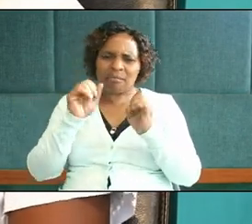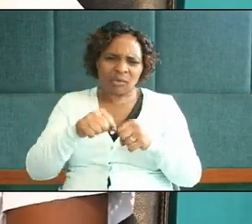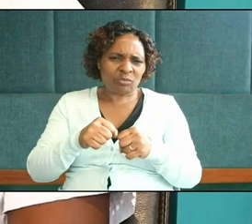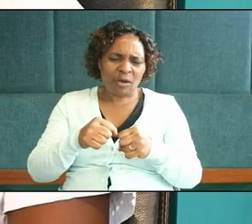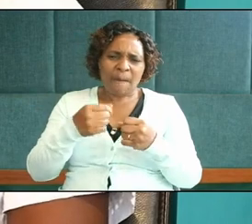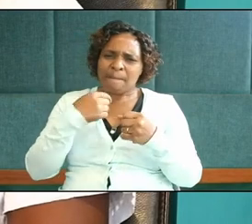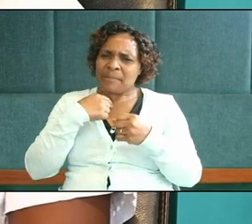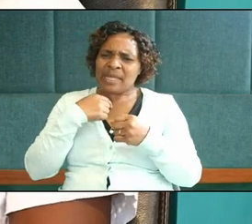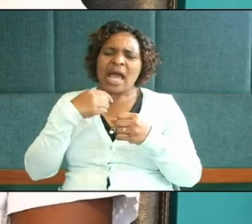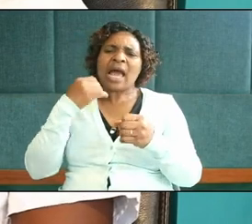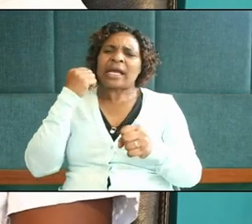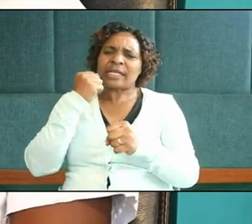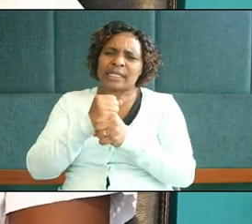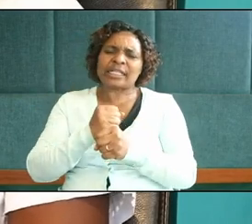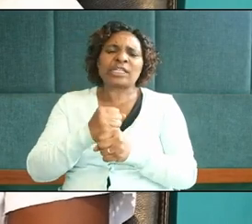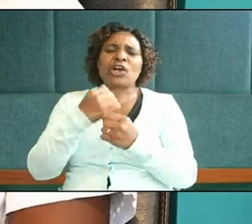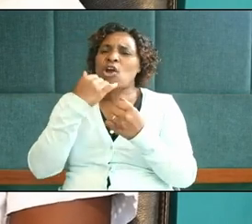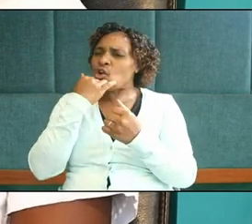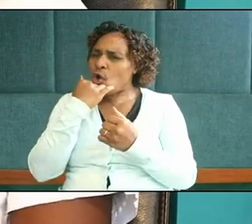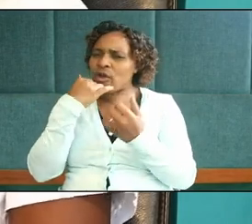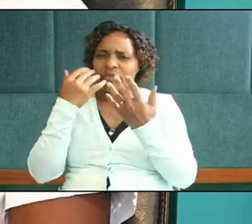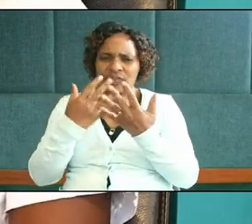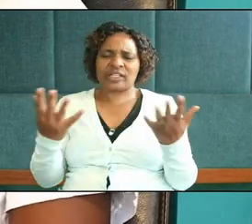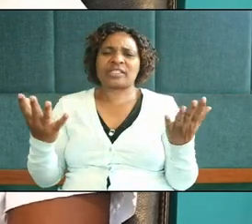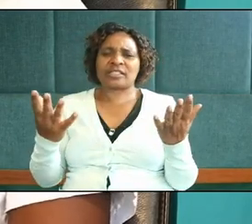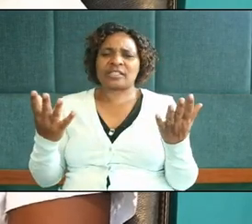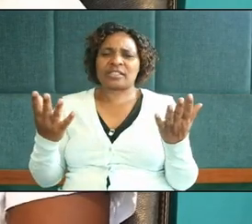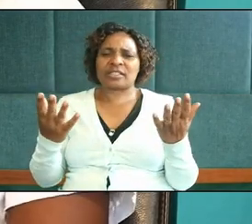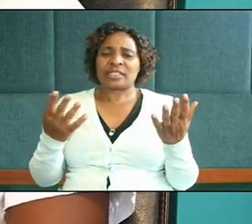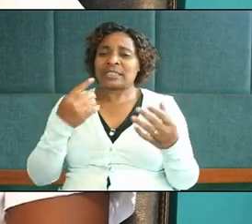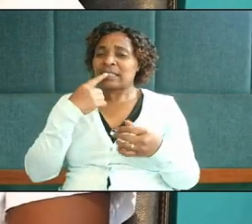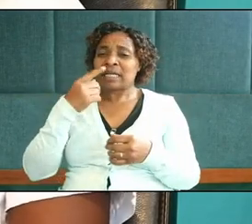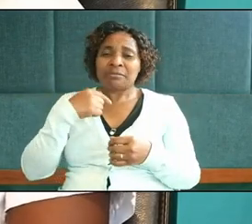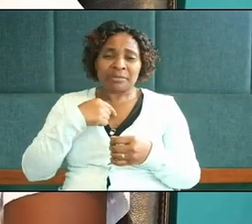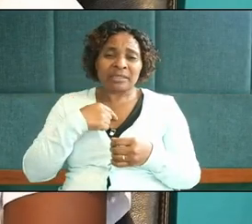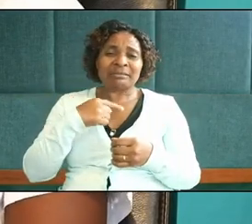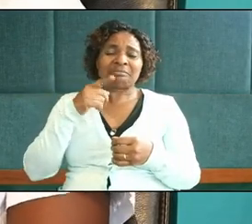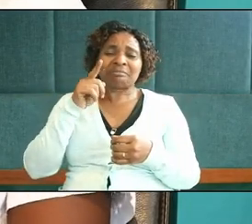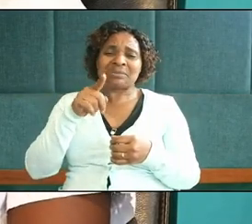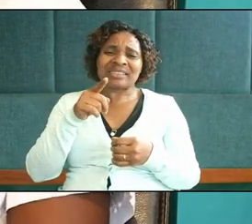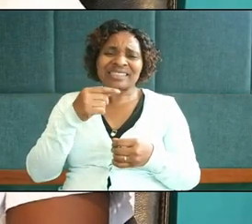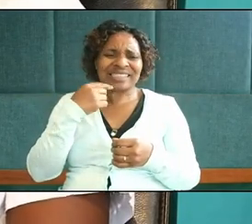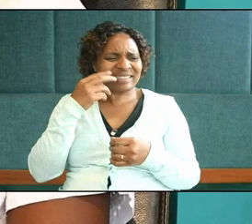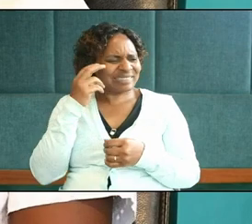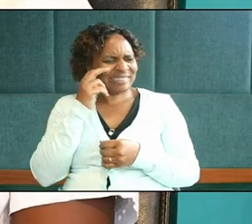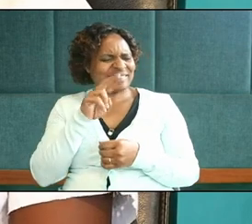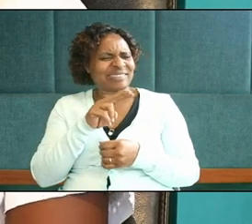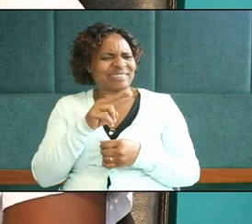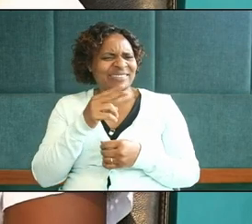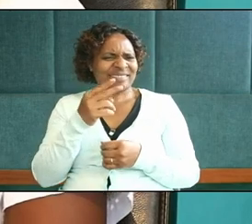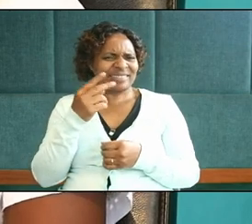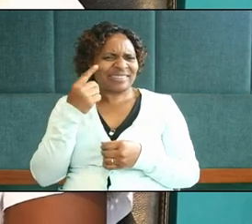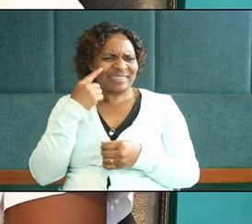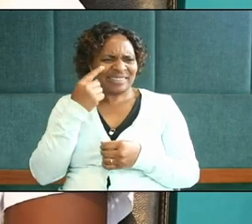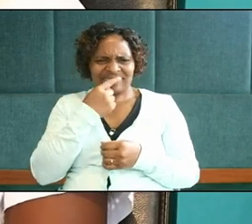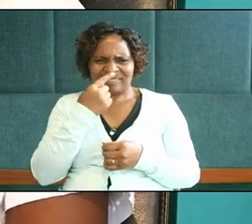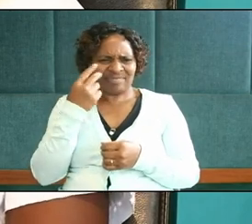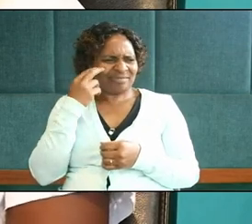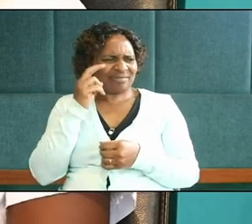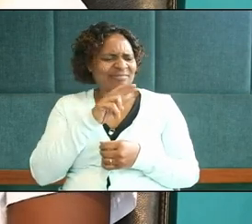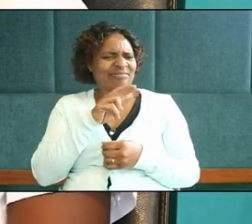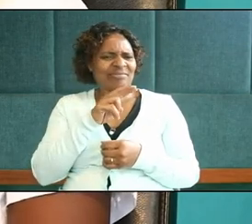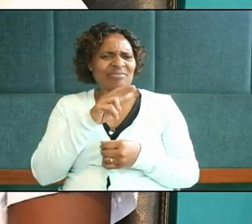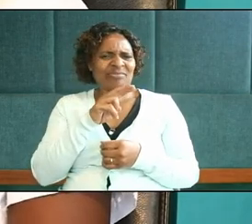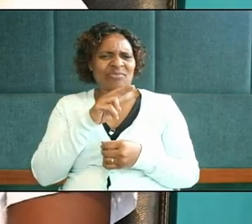messed up a lot. I did bad things. They tell me turn right and I look them in the eye and I turn left. You